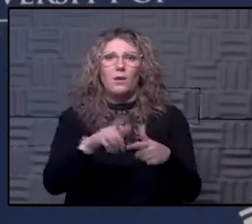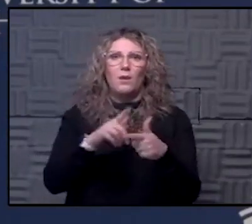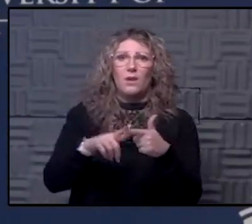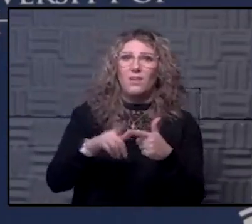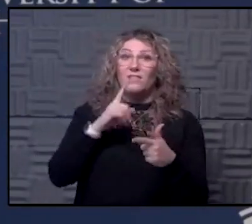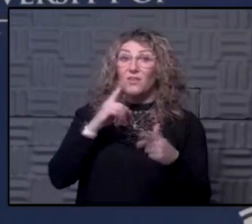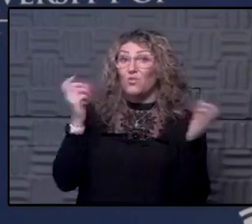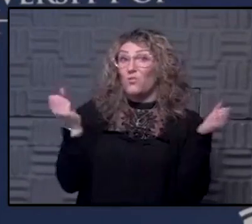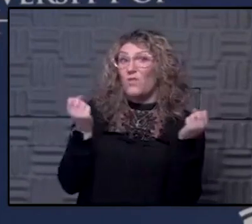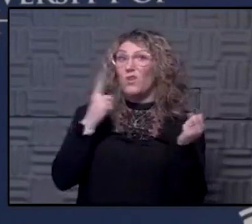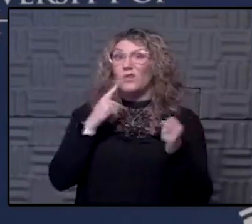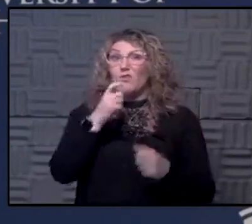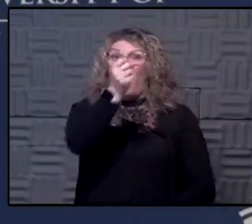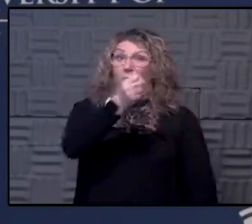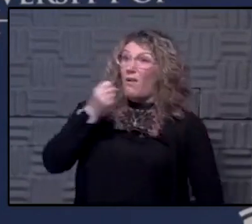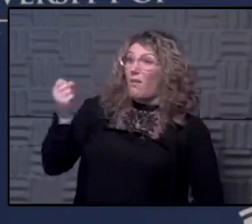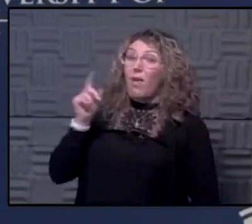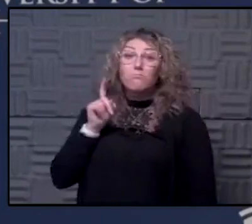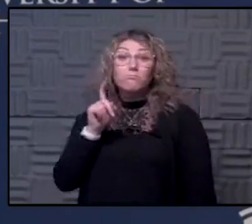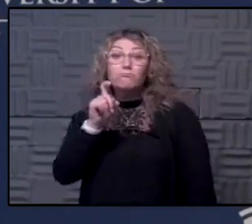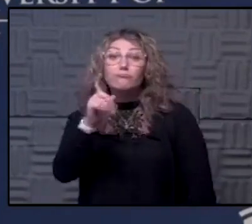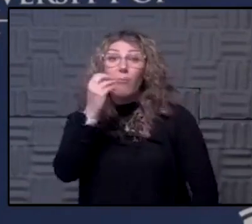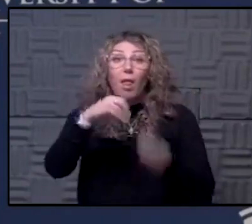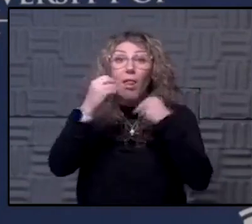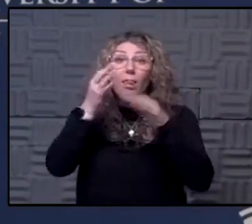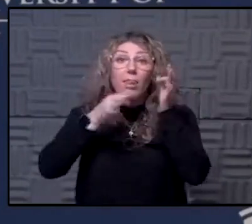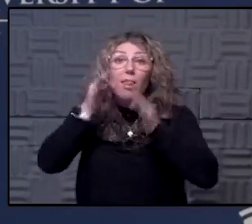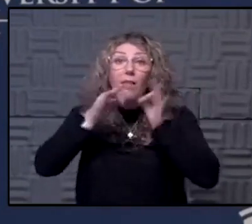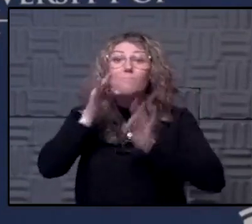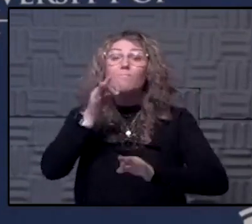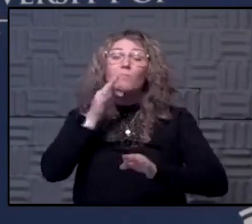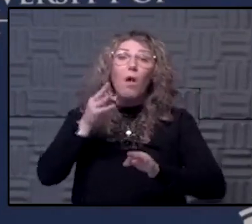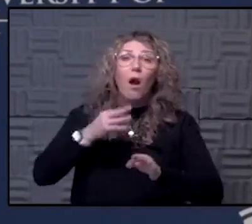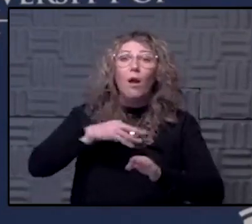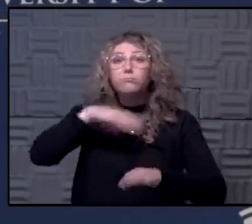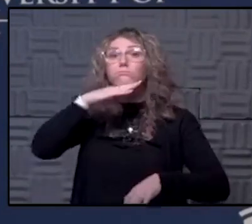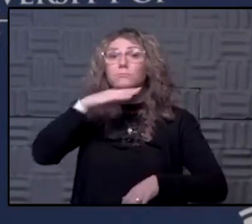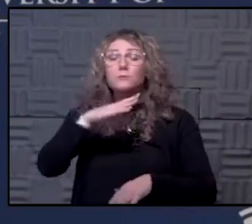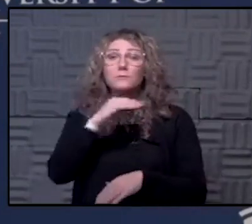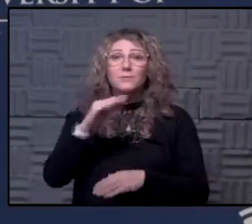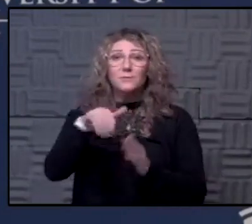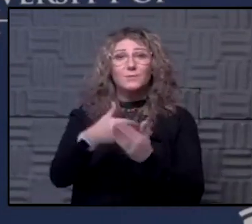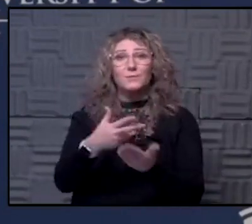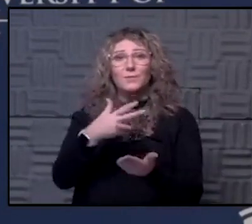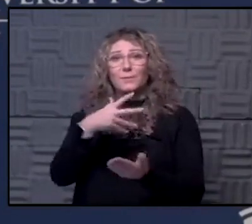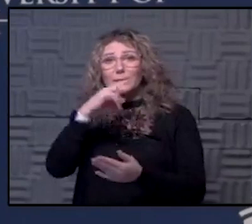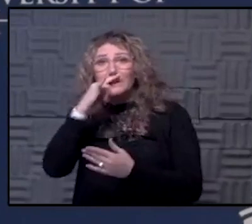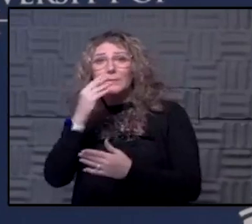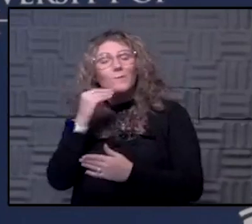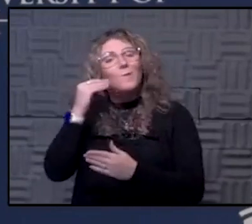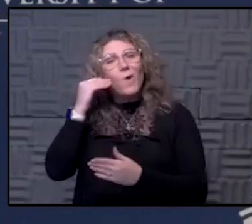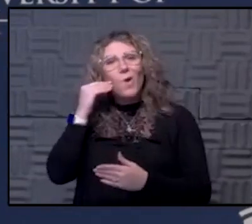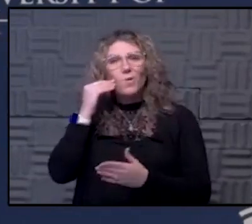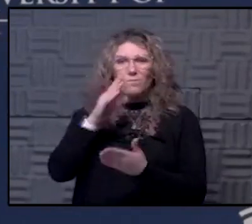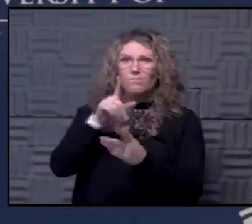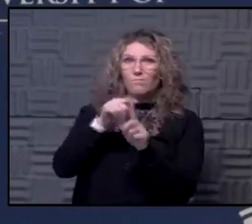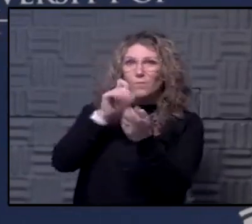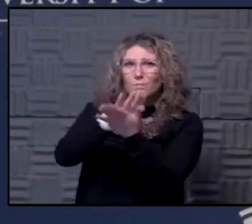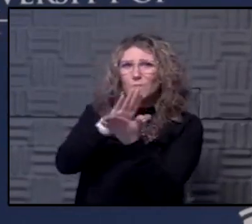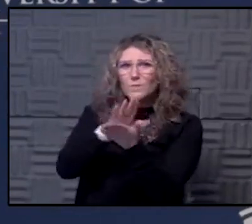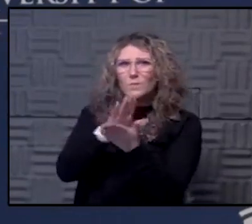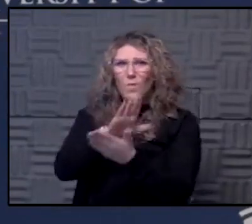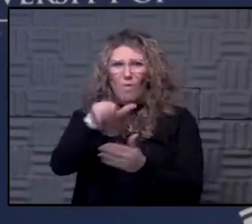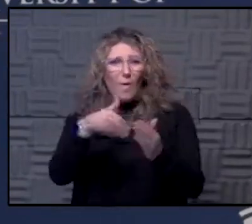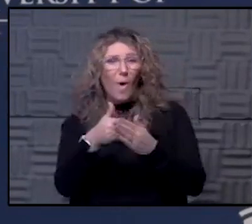few steps away for most people, or the snacks and everything. And all the kids are home for school. Everyone's diets, I think, have